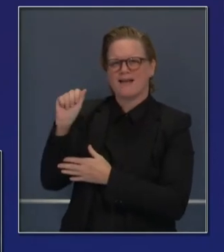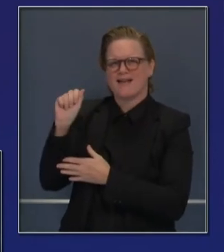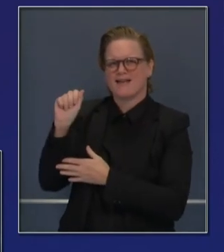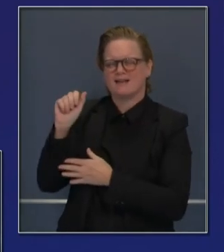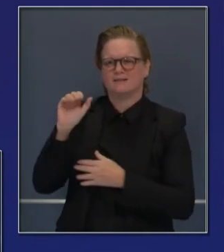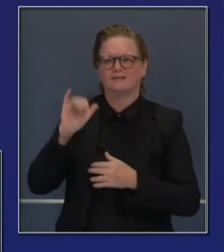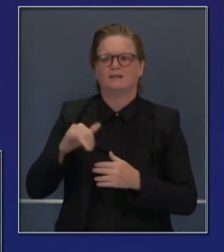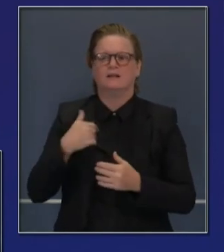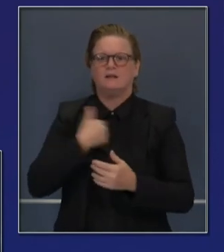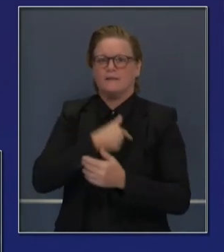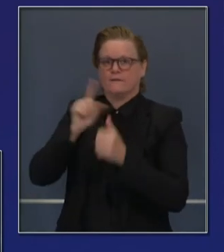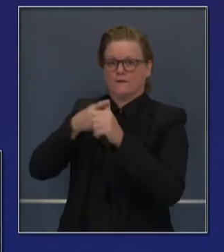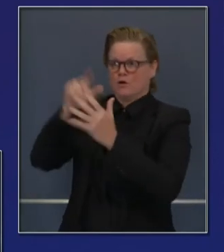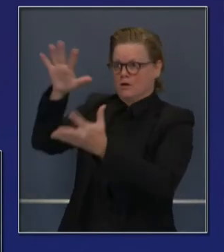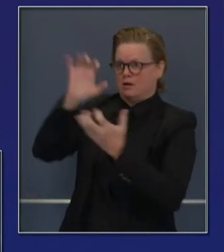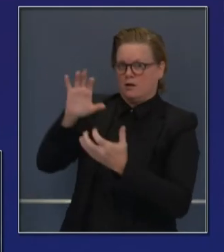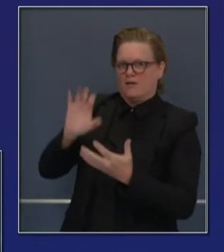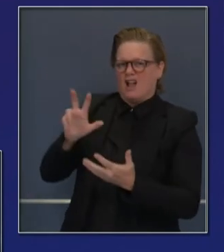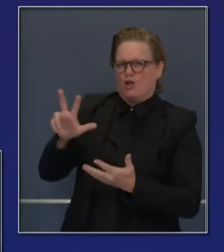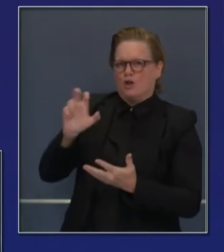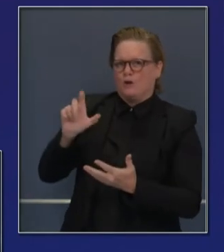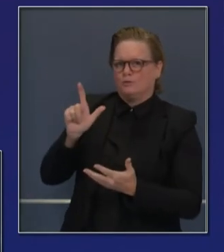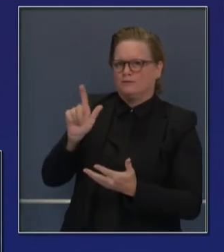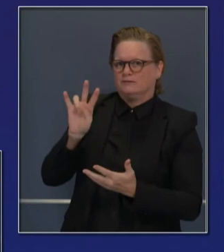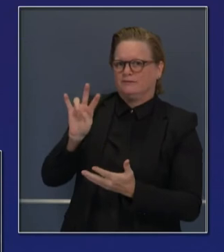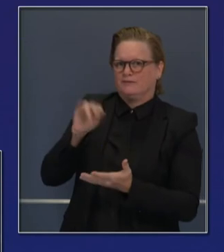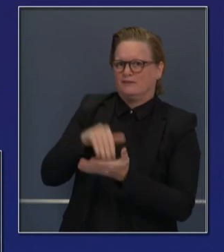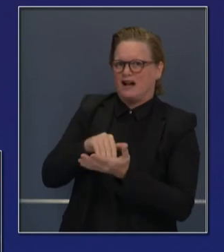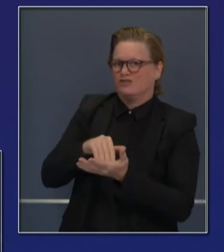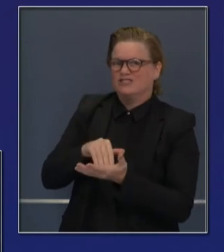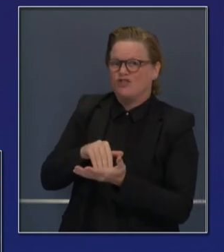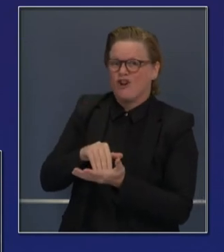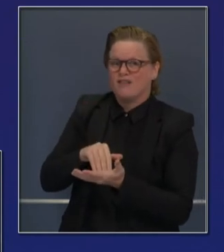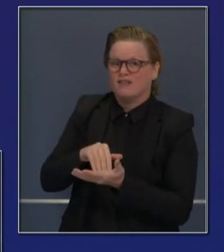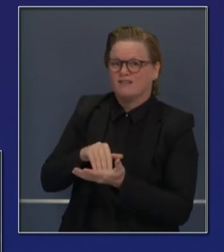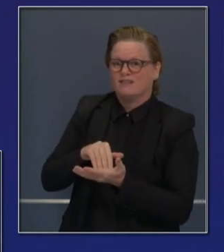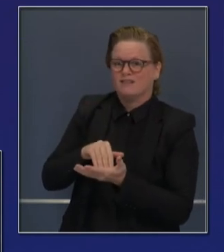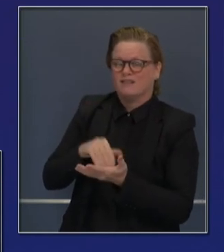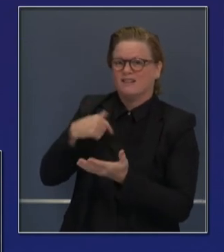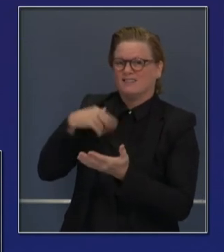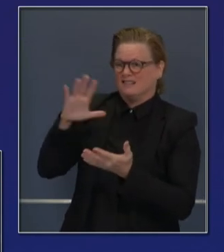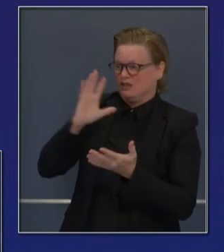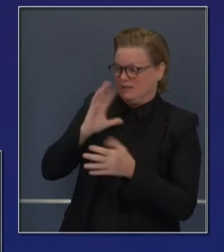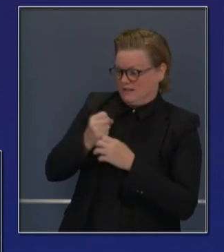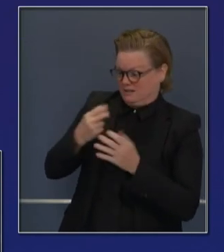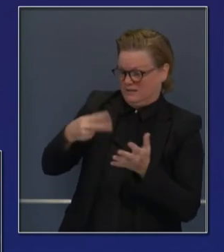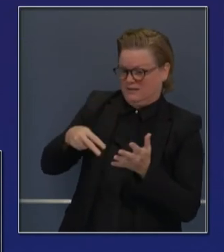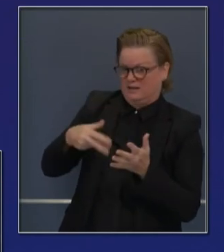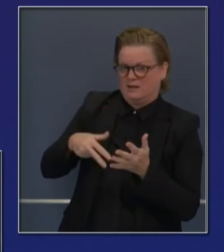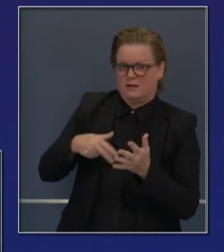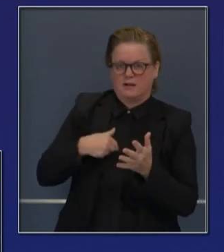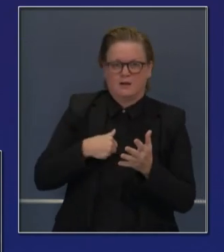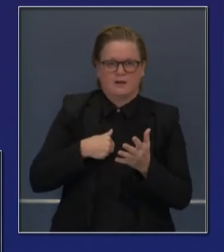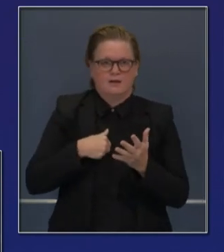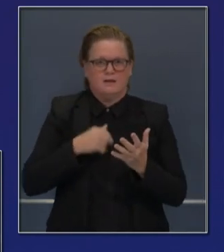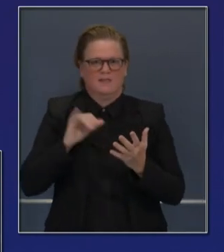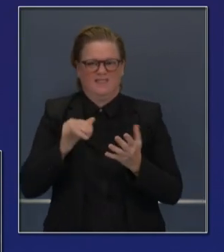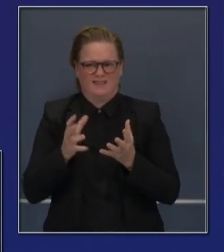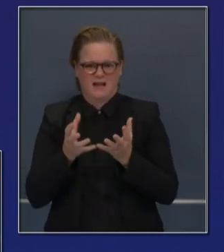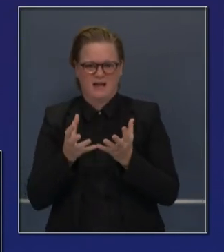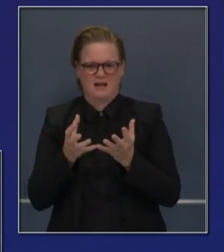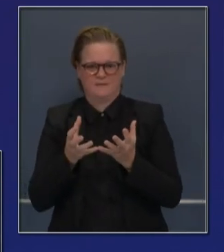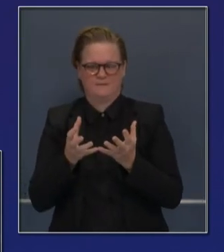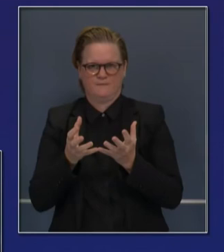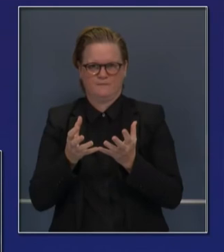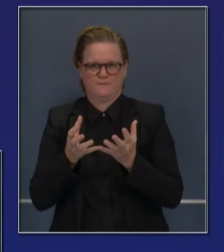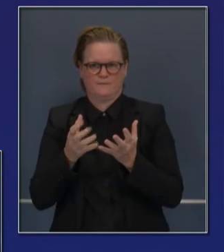327,000 doses that we anticipate receiving within the next 2 weeks, that we will be providing allocation